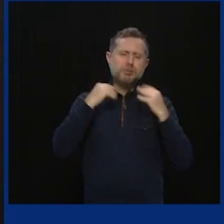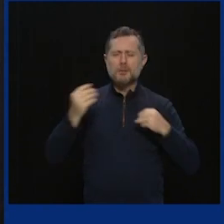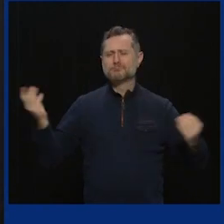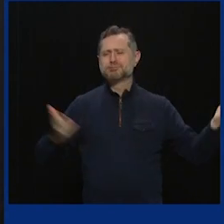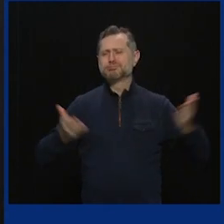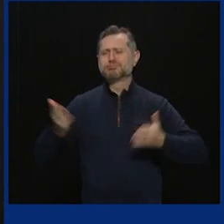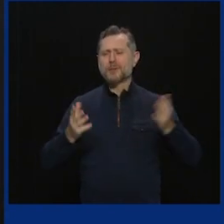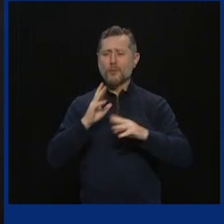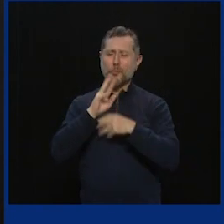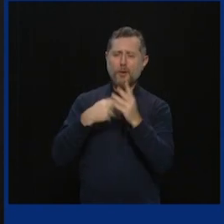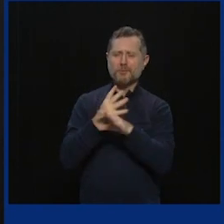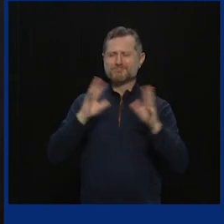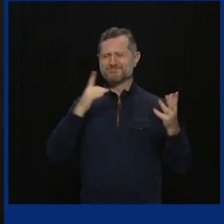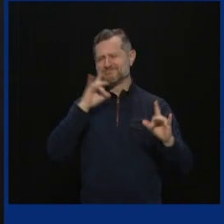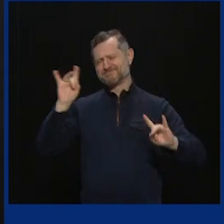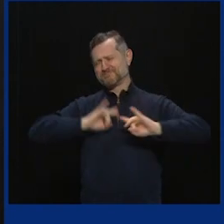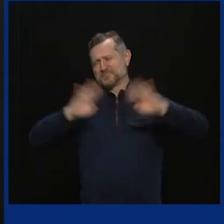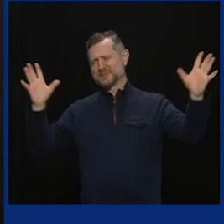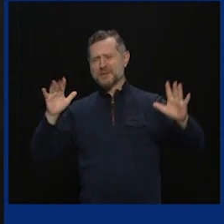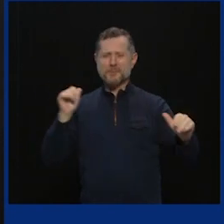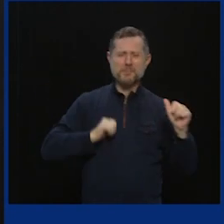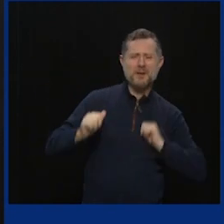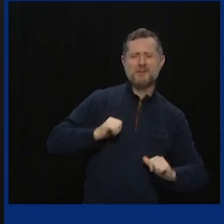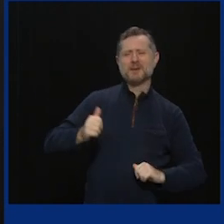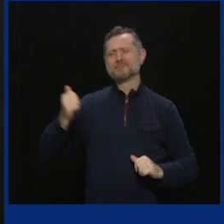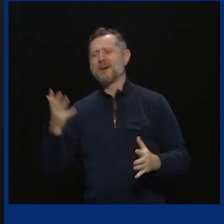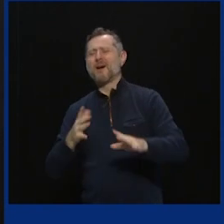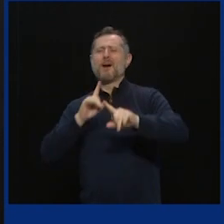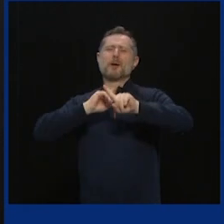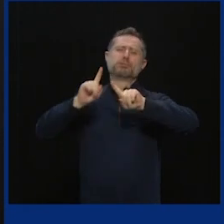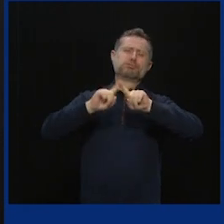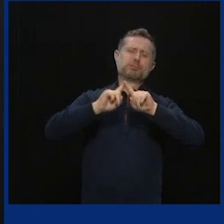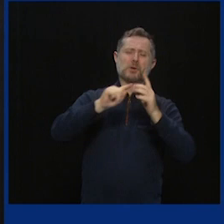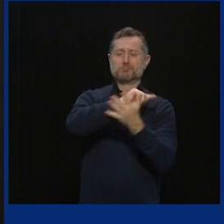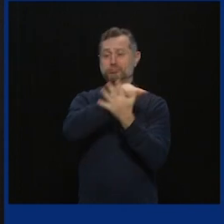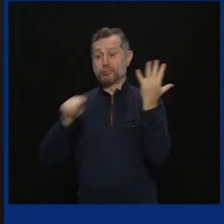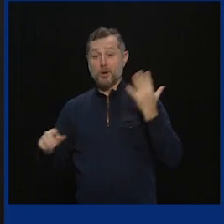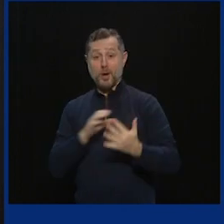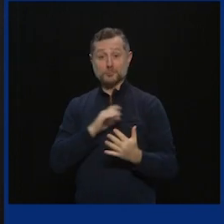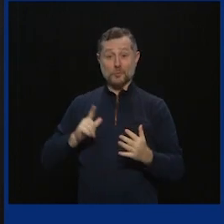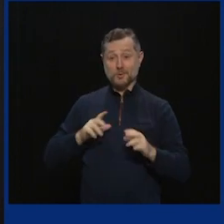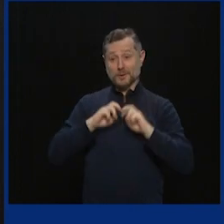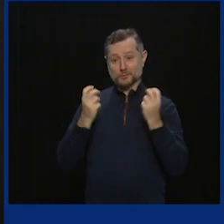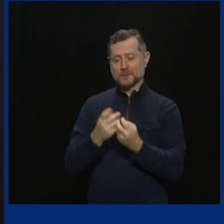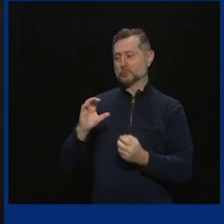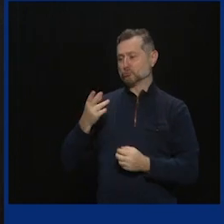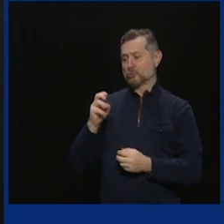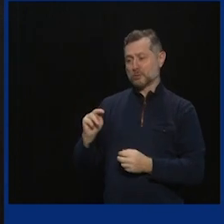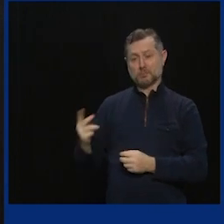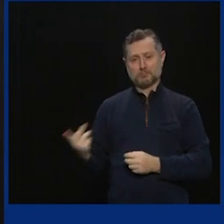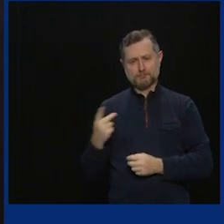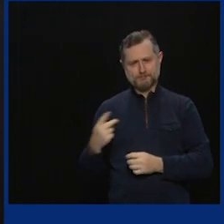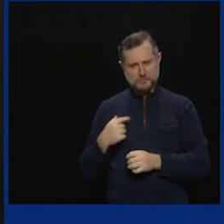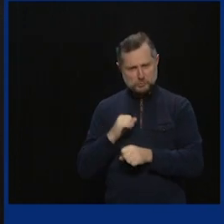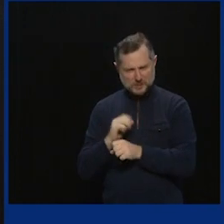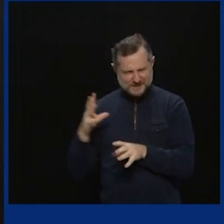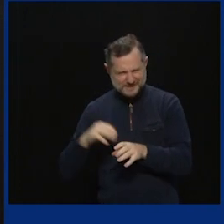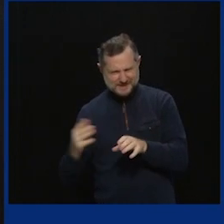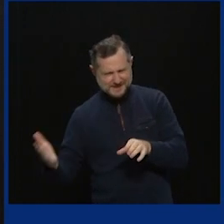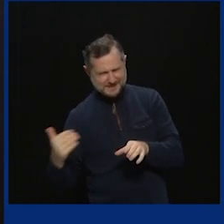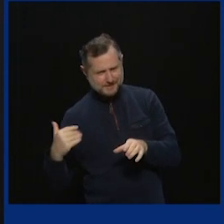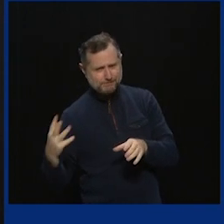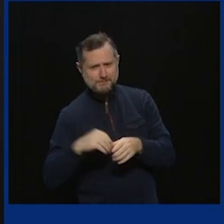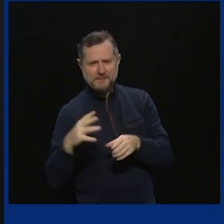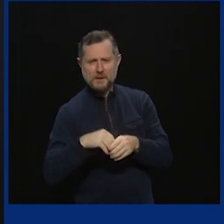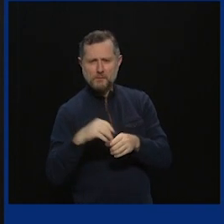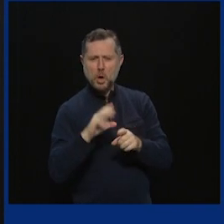that Councilmember Chin and I are always trying to get more arts and culture into Chinatown. I love that Margaret Chin is doing that,